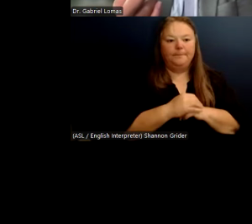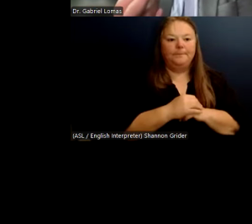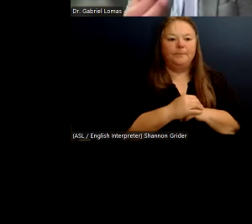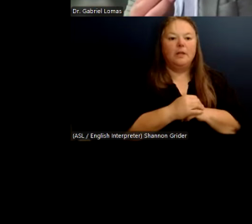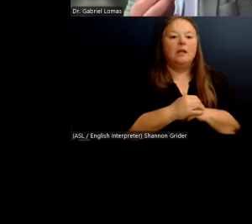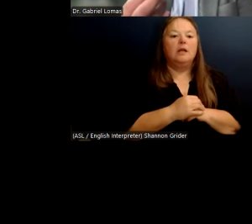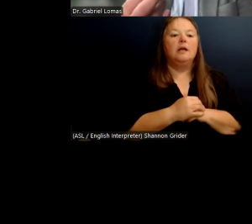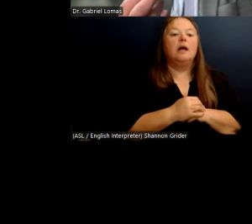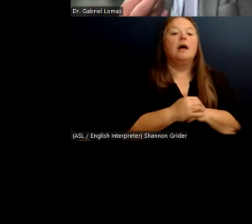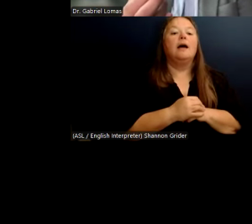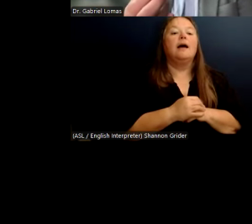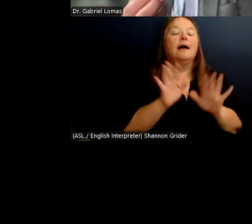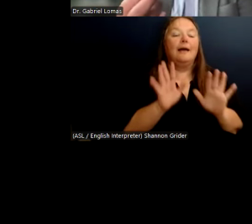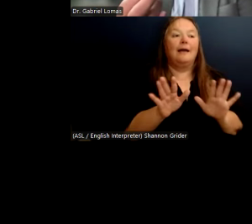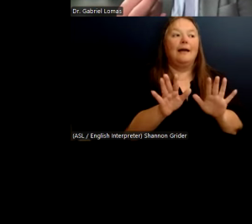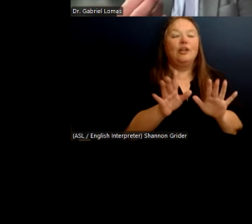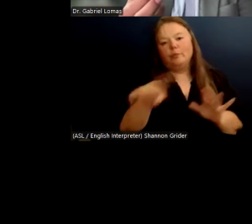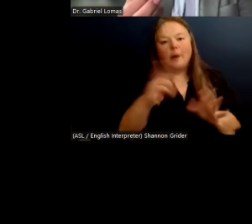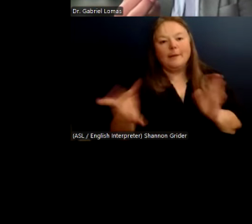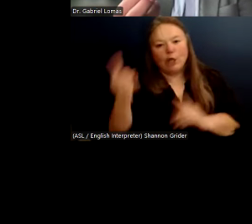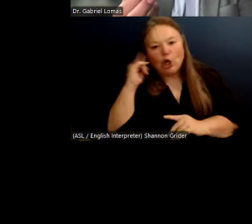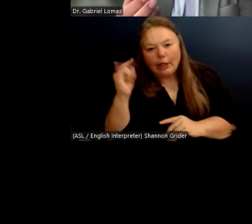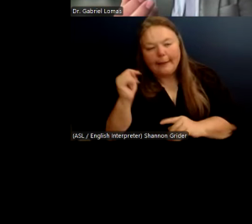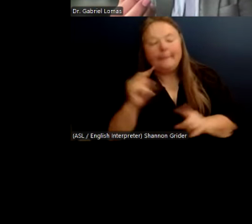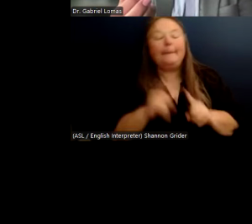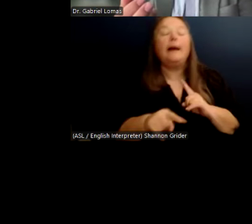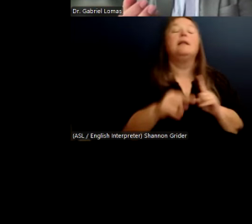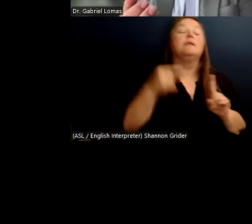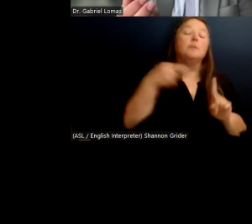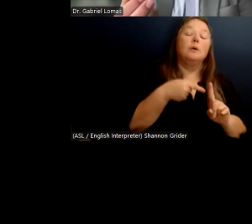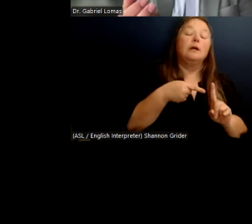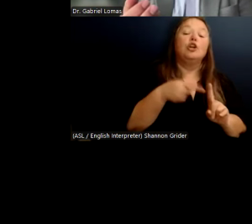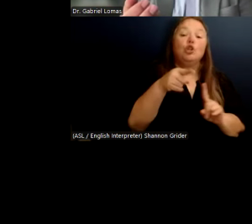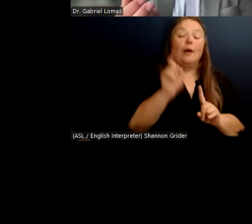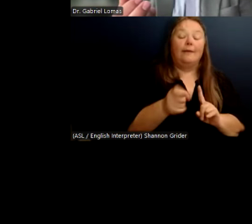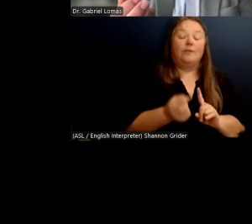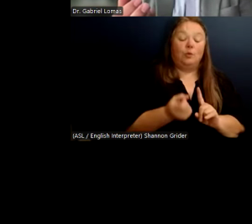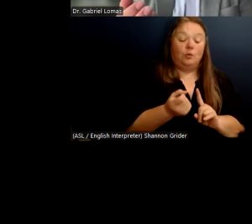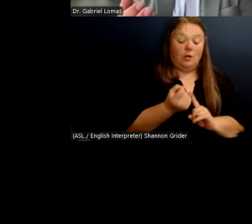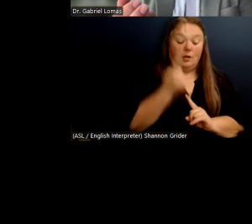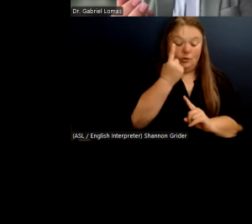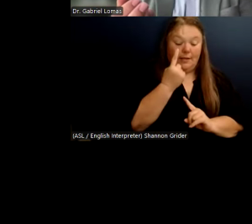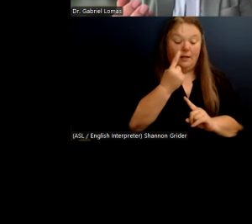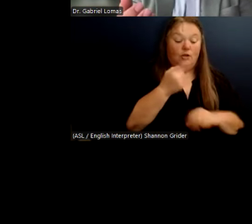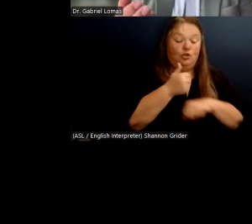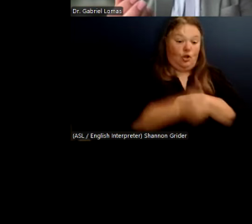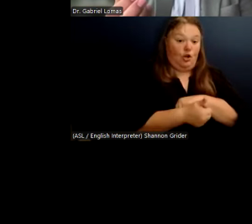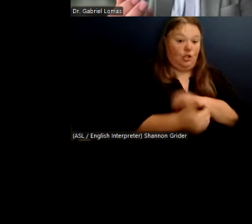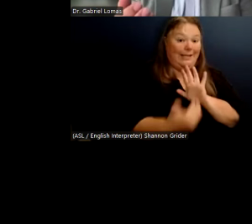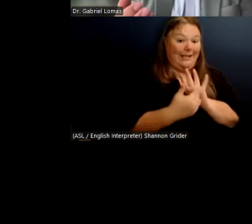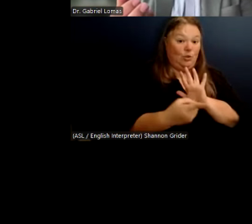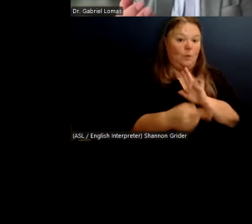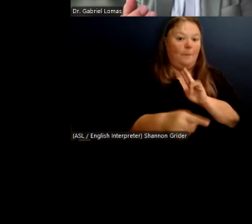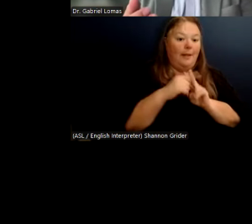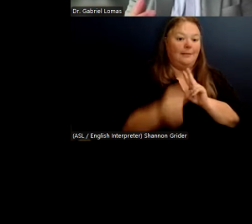and the Dusky Standard says that a defendant has to be able to understand the charges against them and assist their lawyer in their defense.